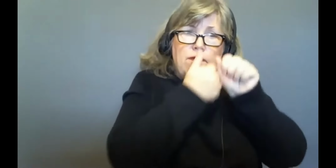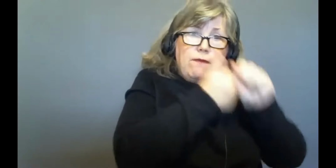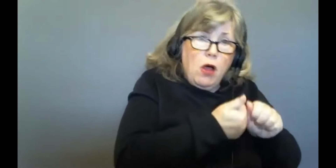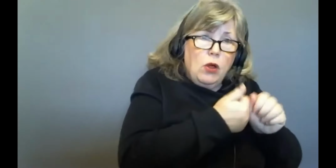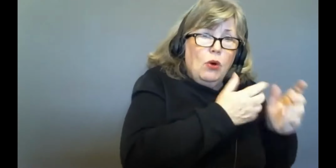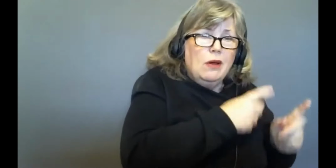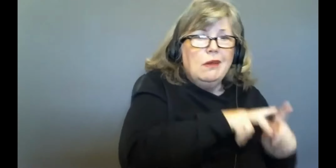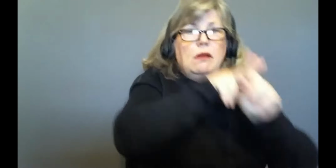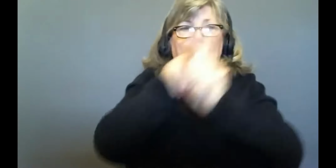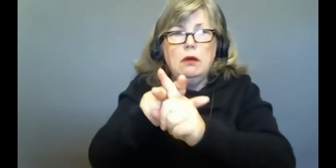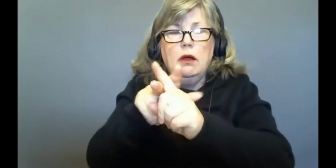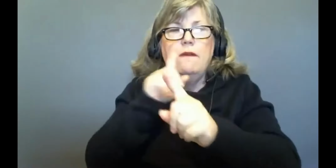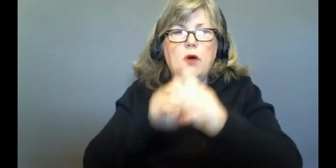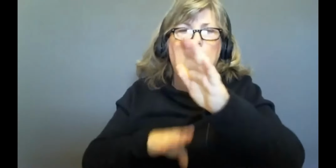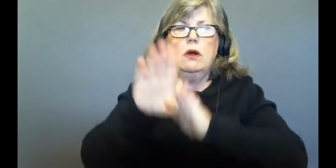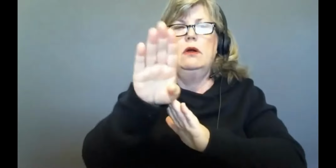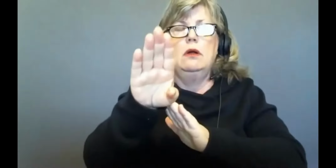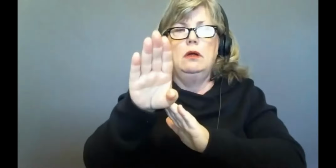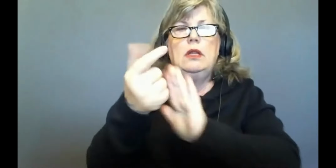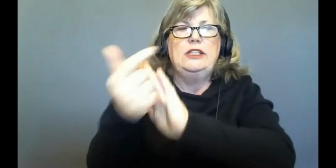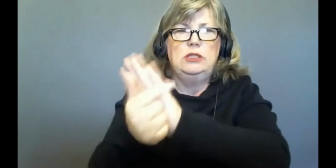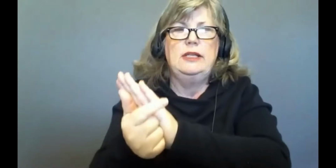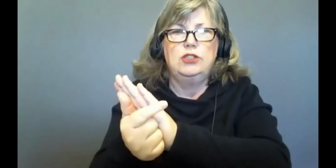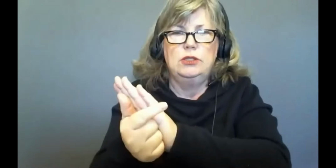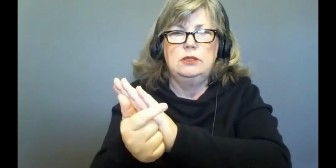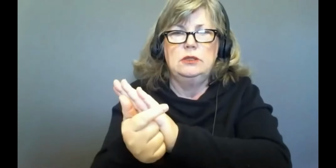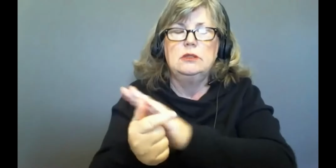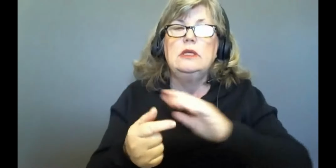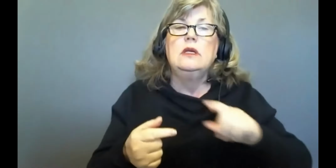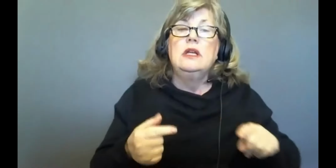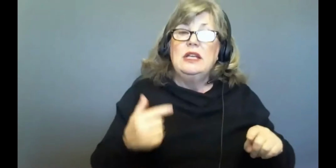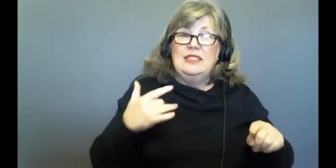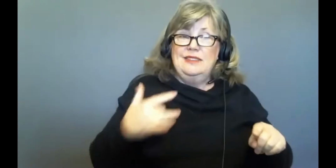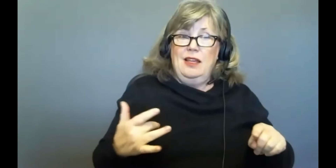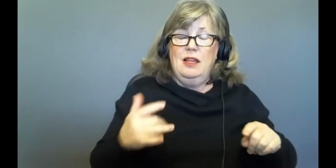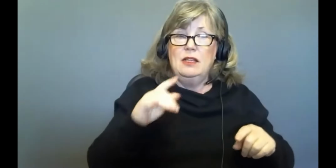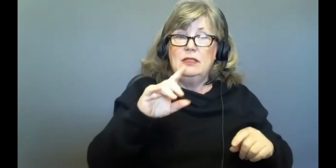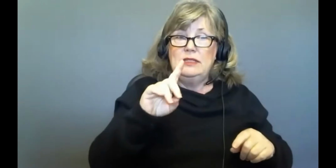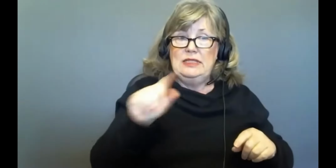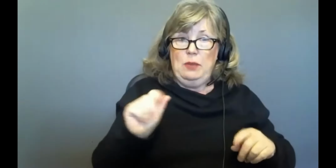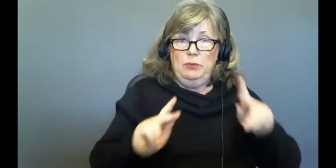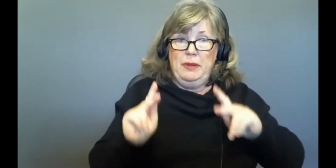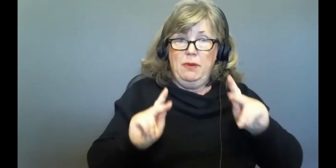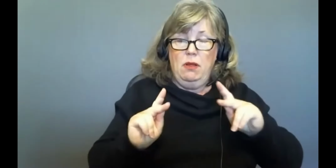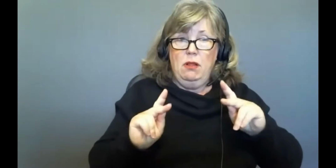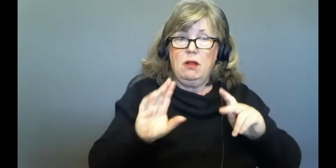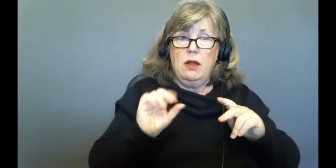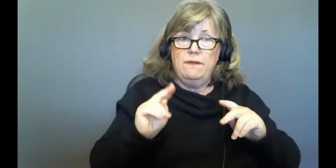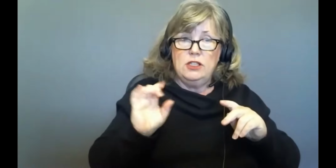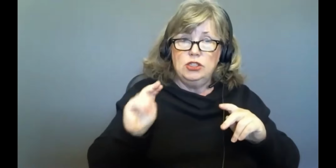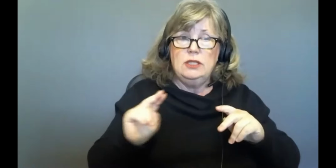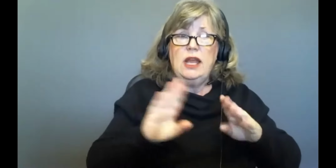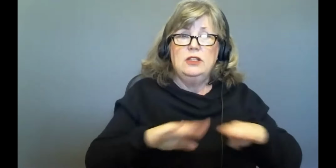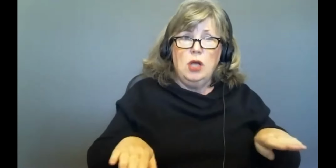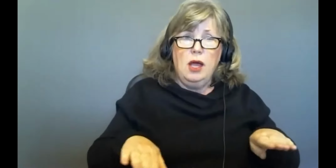think it's been shown to be the case in with the Convention of Disabled Persons as well as the child. So